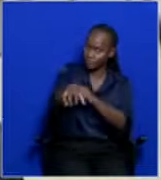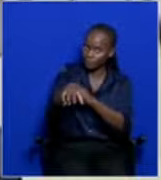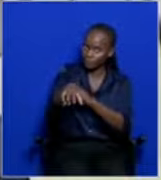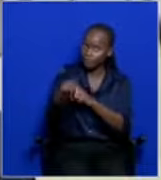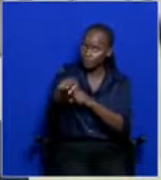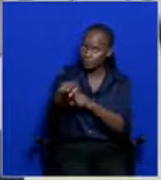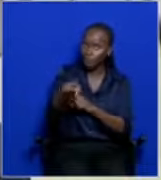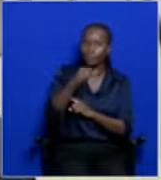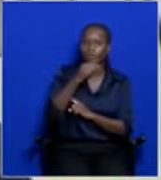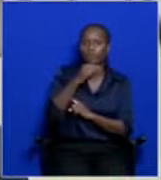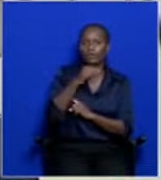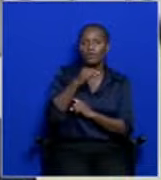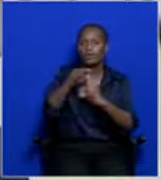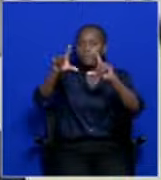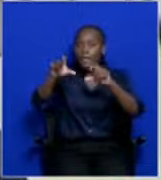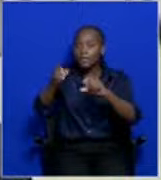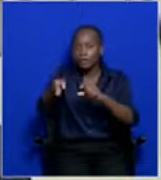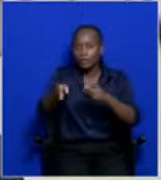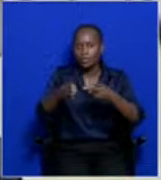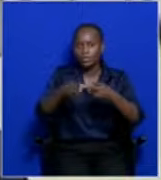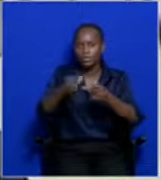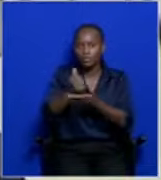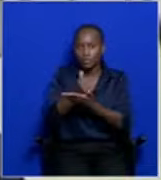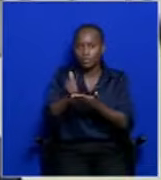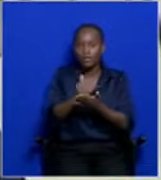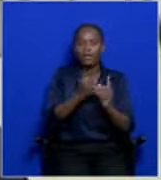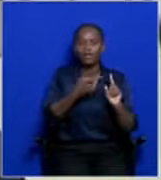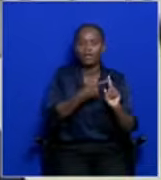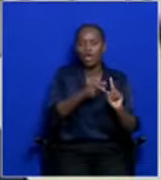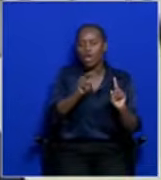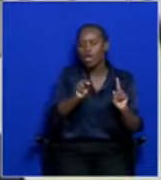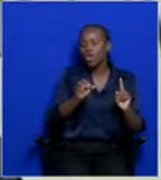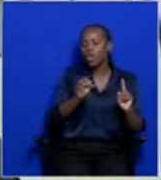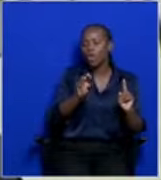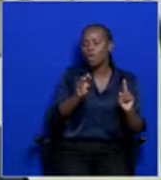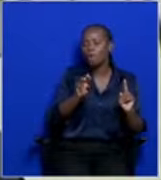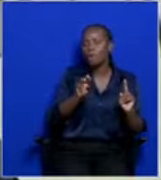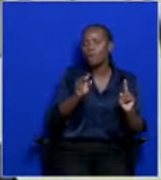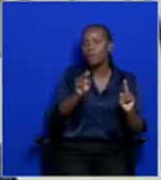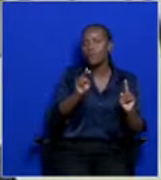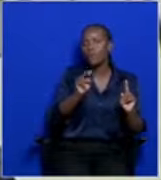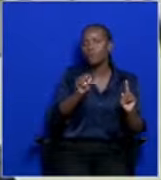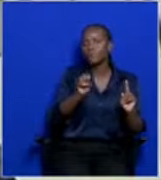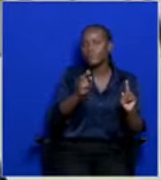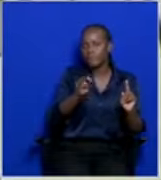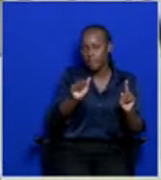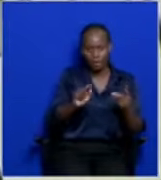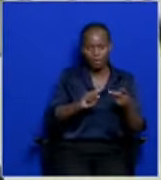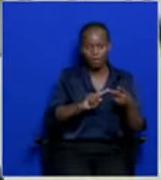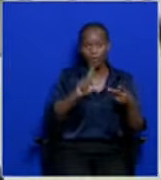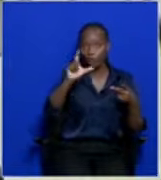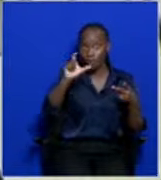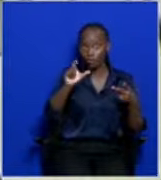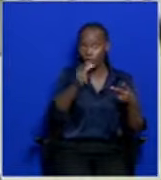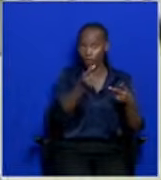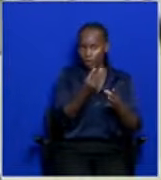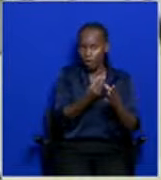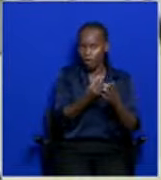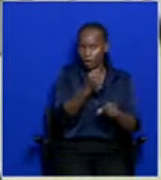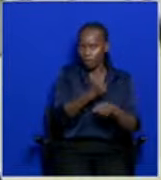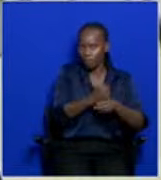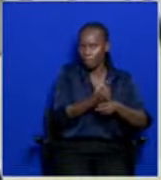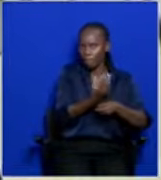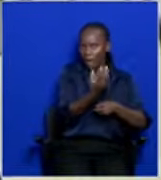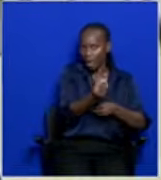Nomsa has even those photos in your office. And then we did another station